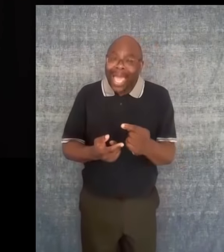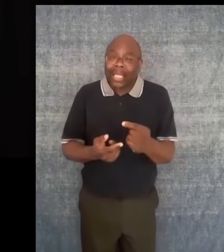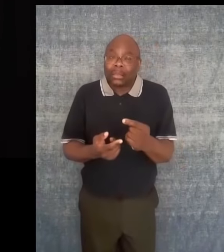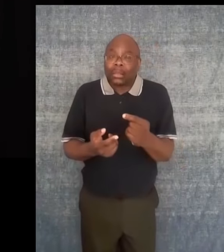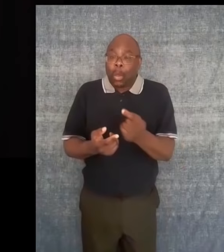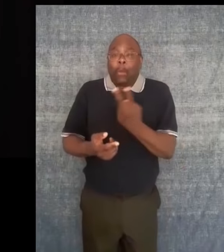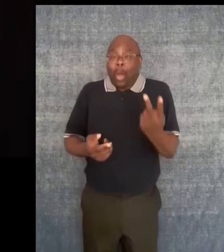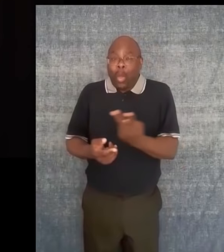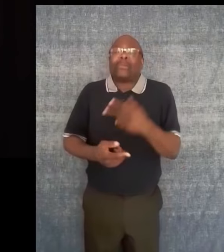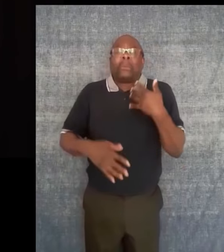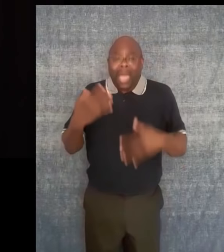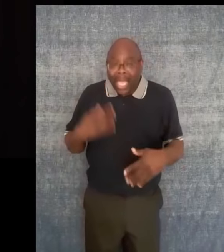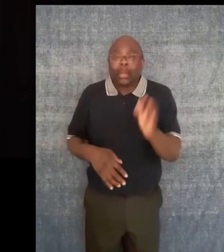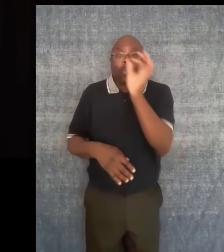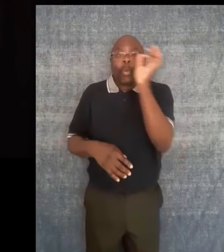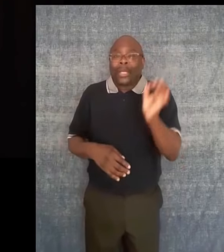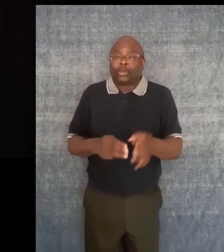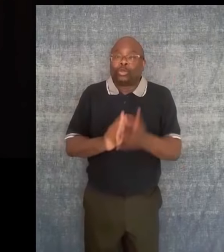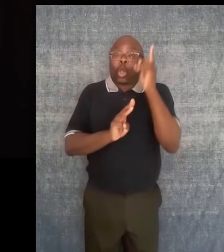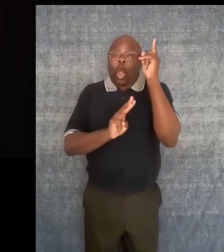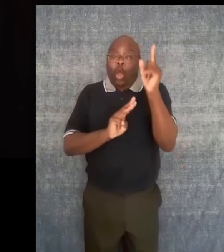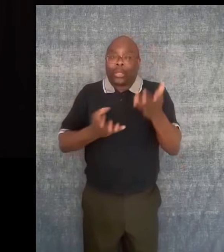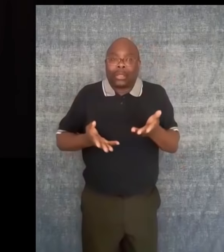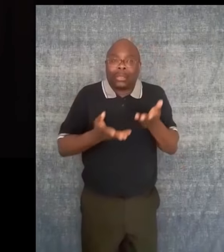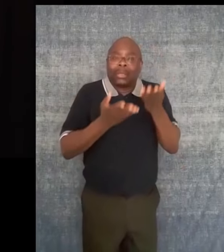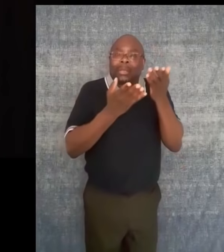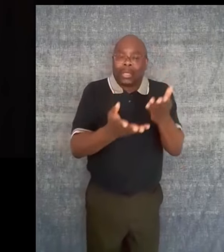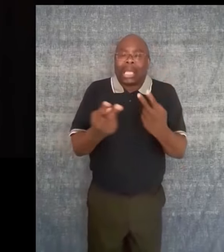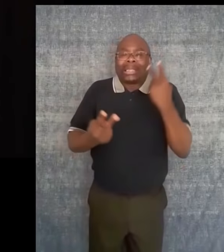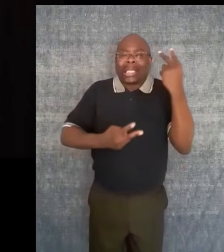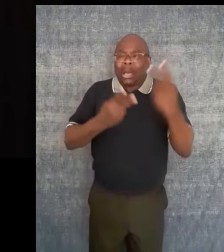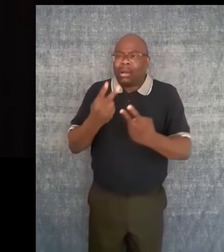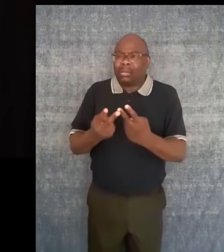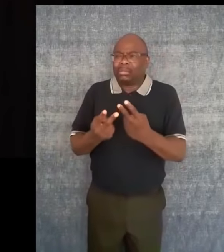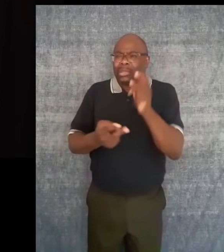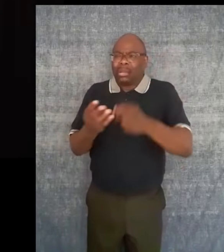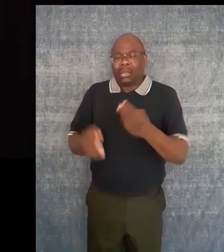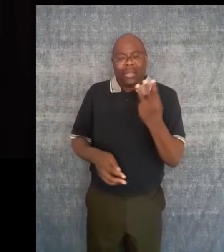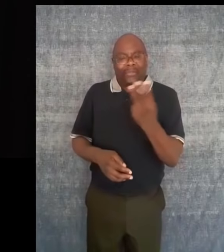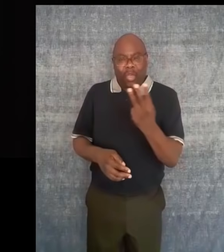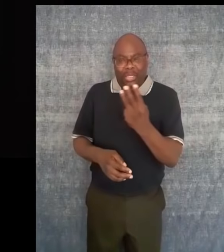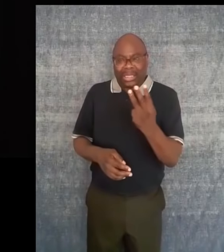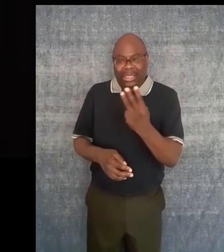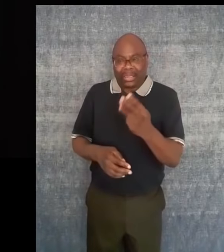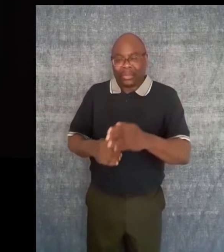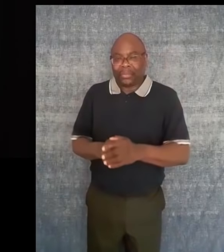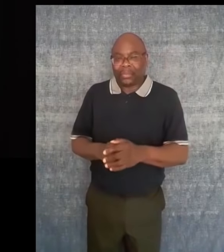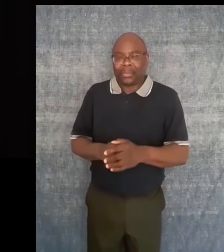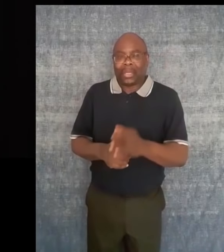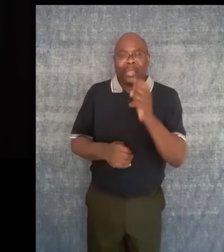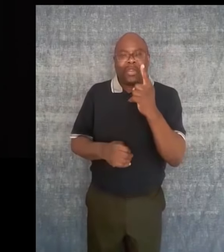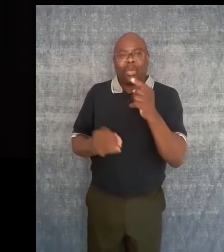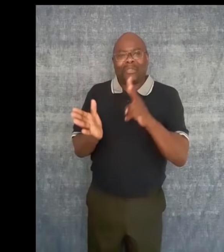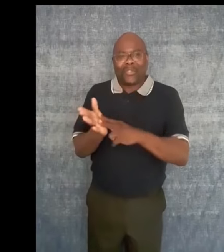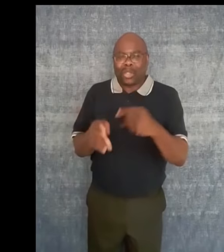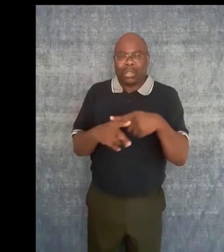bring both our pain and our questions to God. Psalm 13, you might like to read the whole psalm, but I'll just read the first verse for